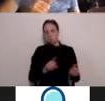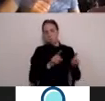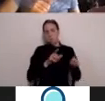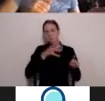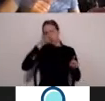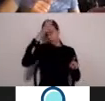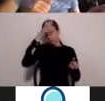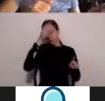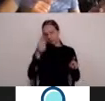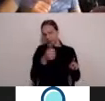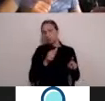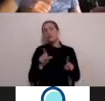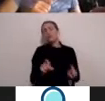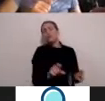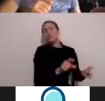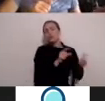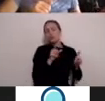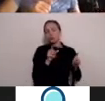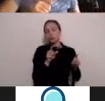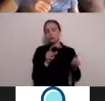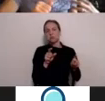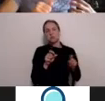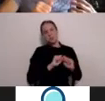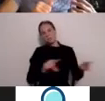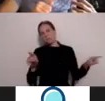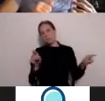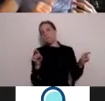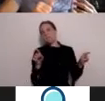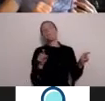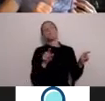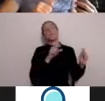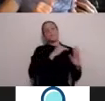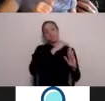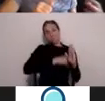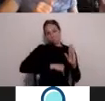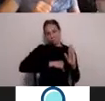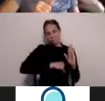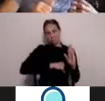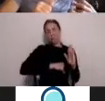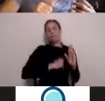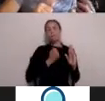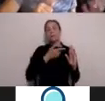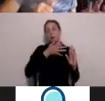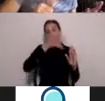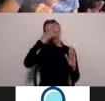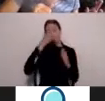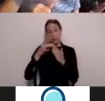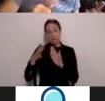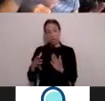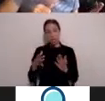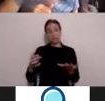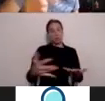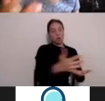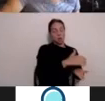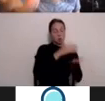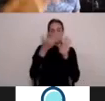were some surveys that were sent out and completed. And so those parent leaders were coming to the discussions with actual, the